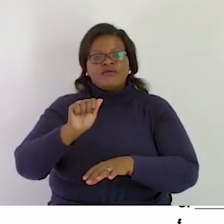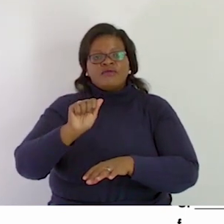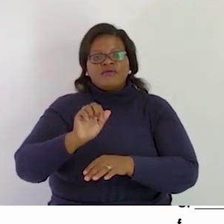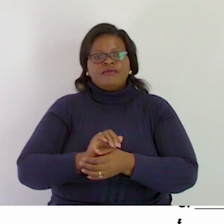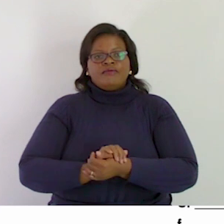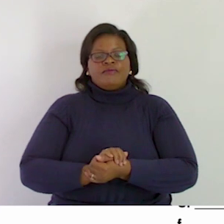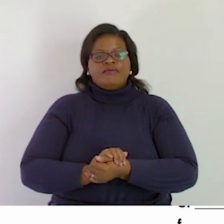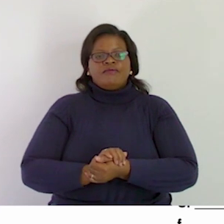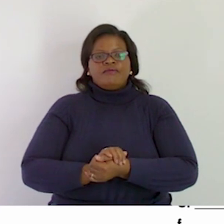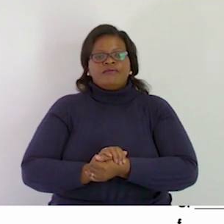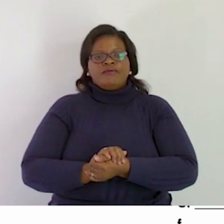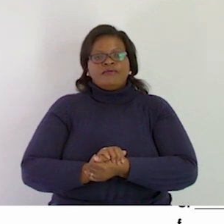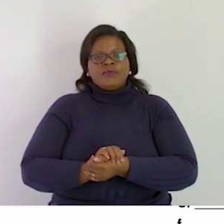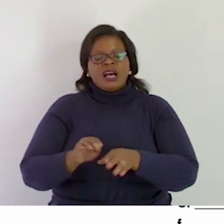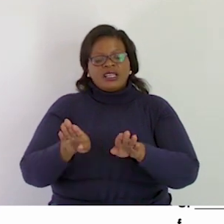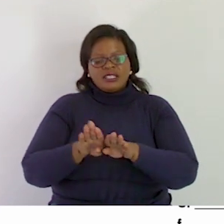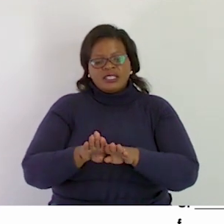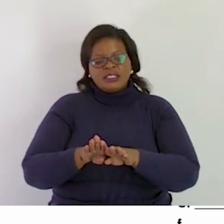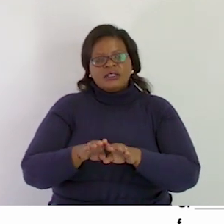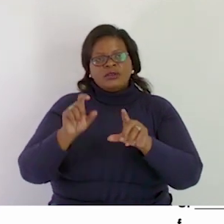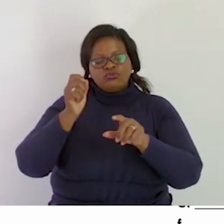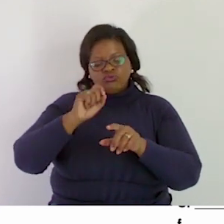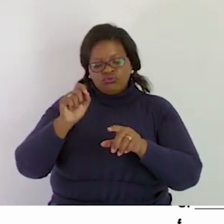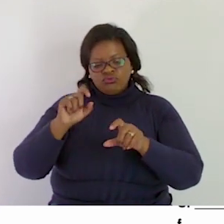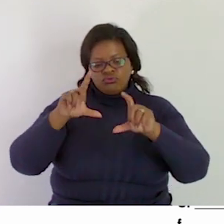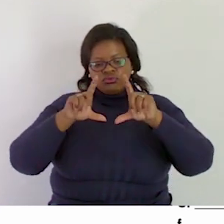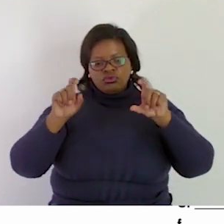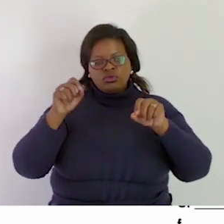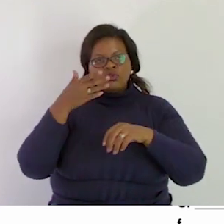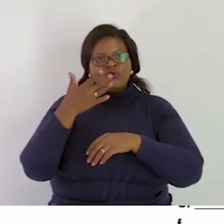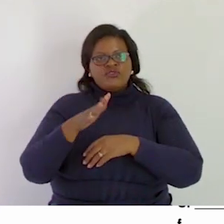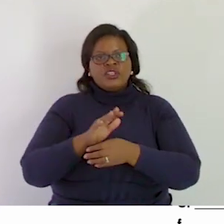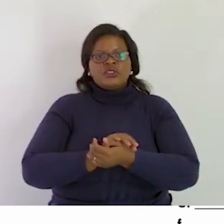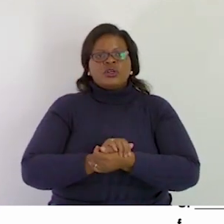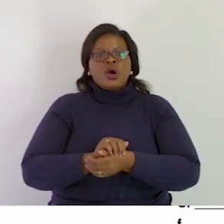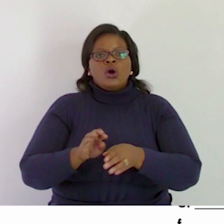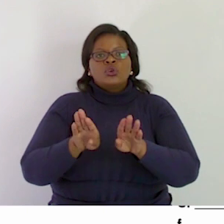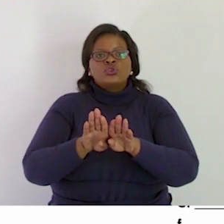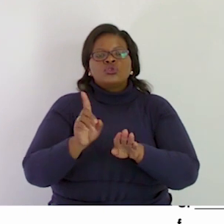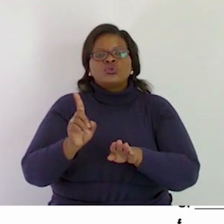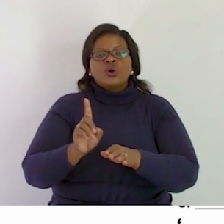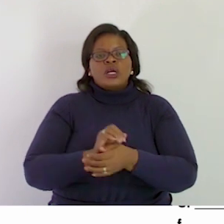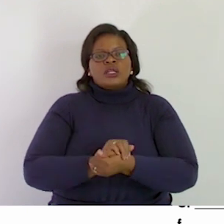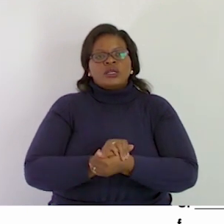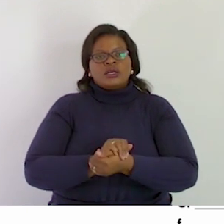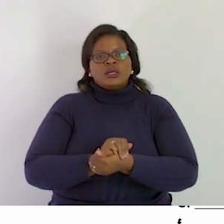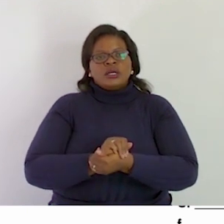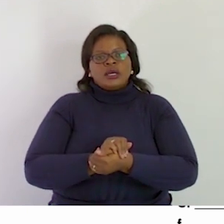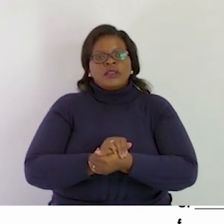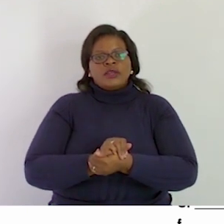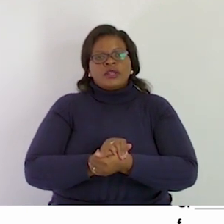the chalkboard. So what must you do there, and so that you can just give the